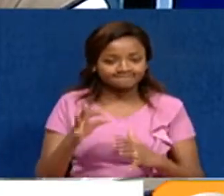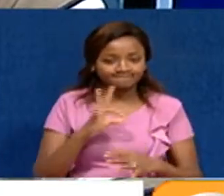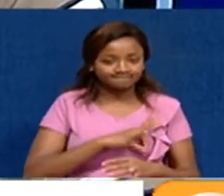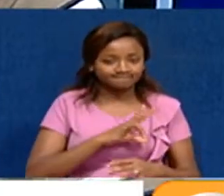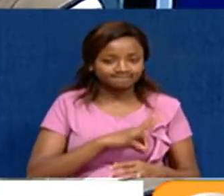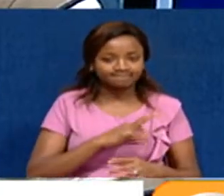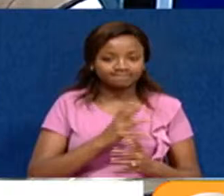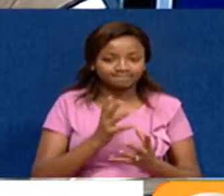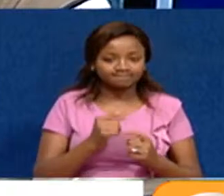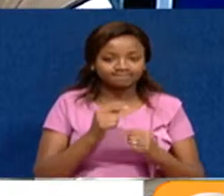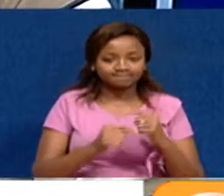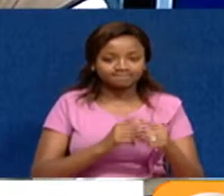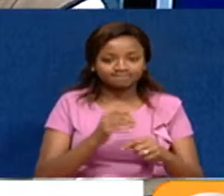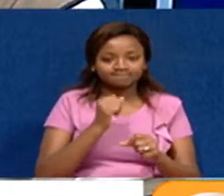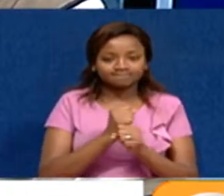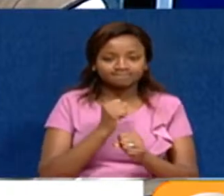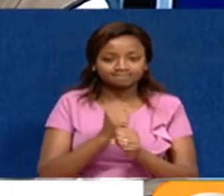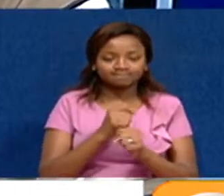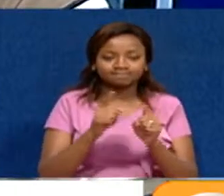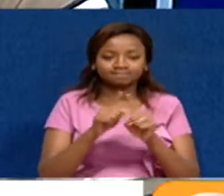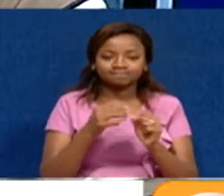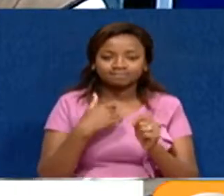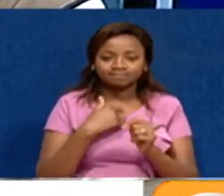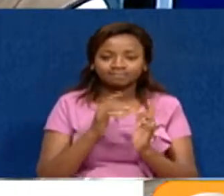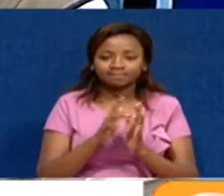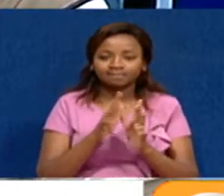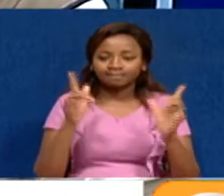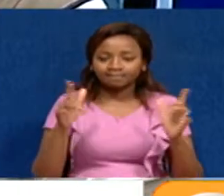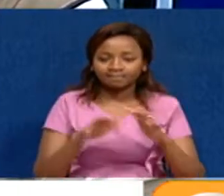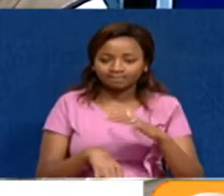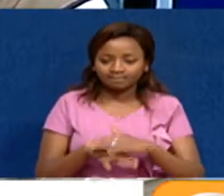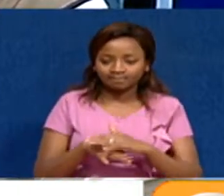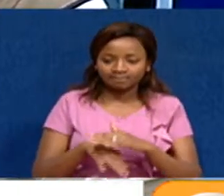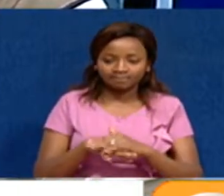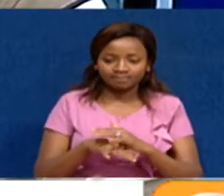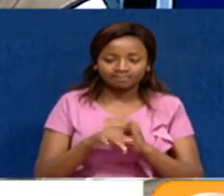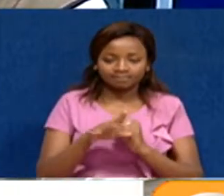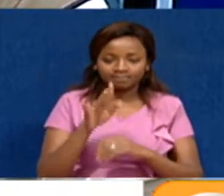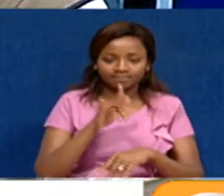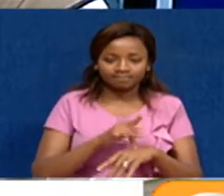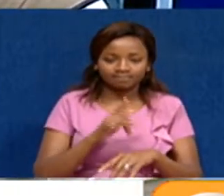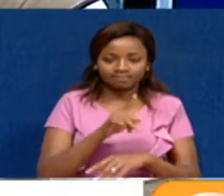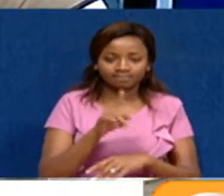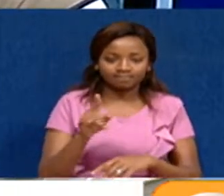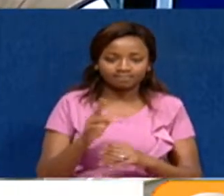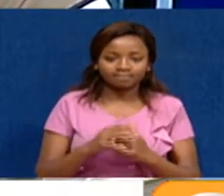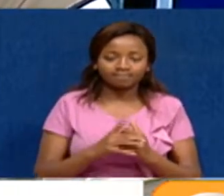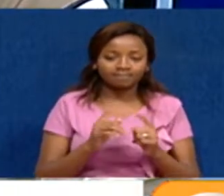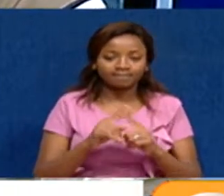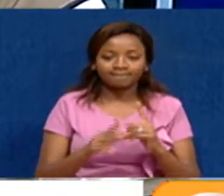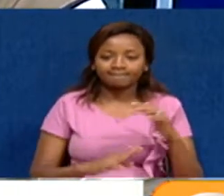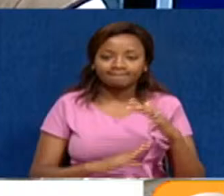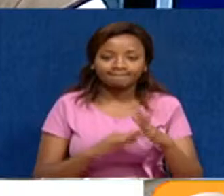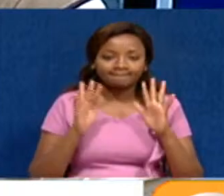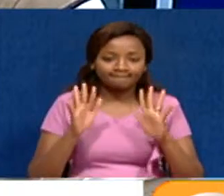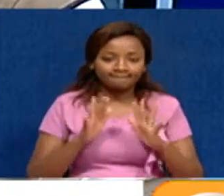should be done. There's a lot in football that's affecting the main stakeholders. But the bottom line is that we are working towards